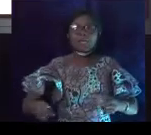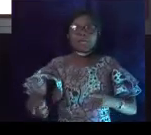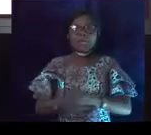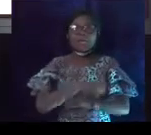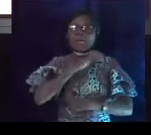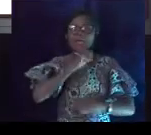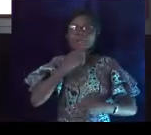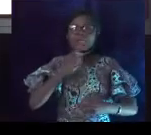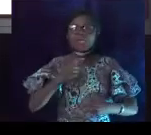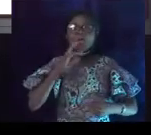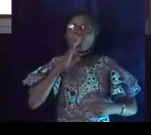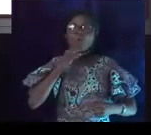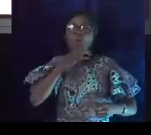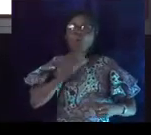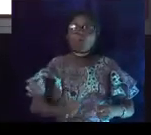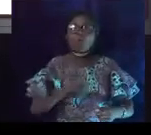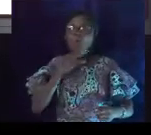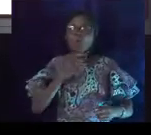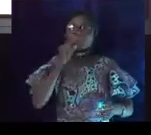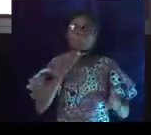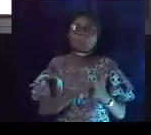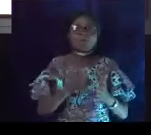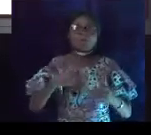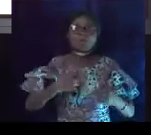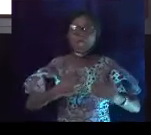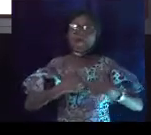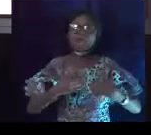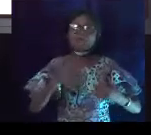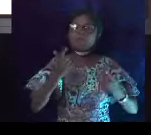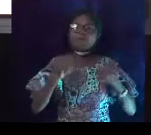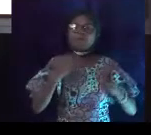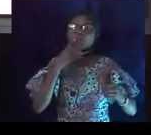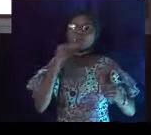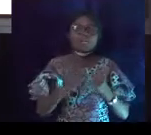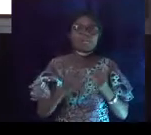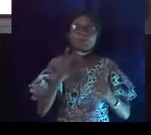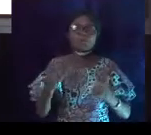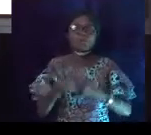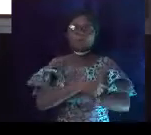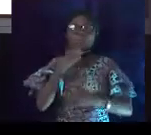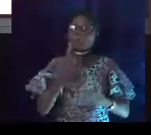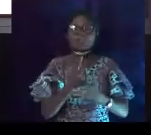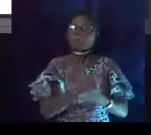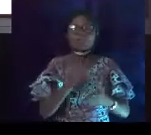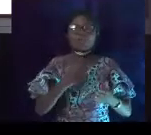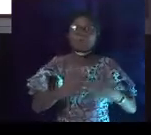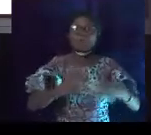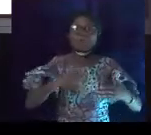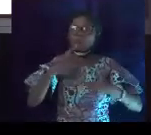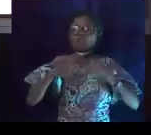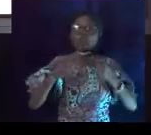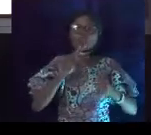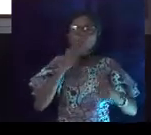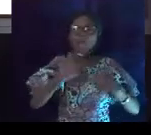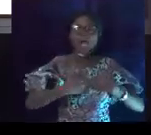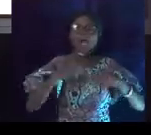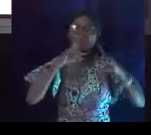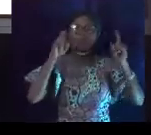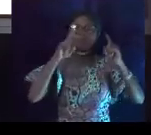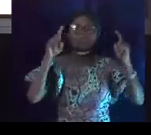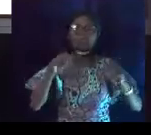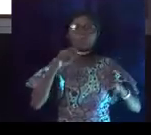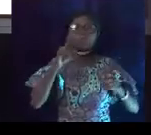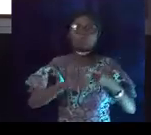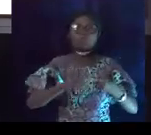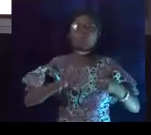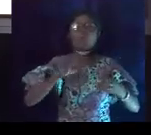a day-old chick. We have come to the end of today's lesson. But before you go, we